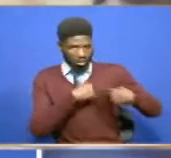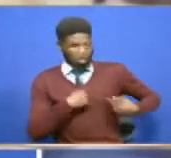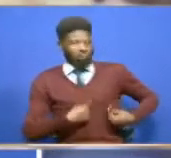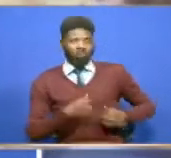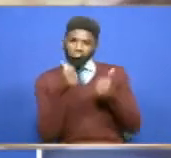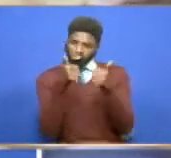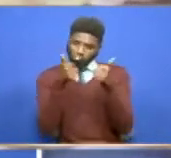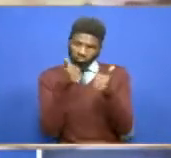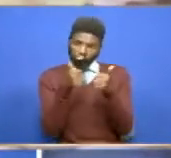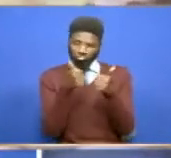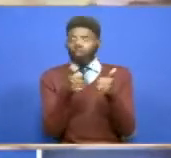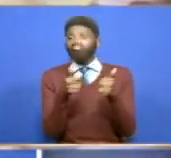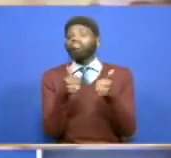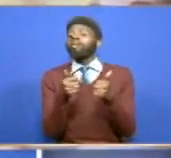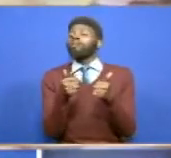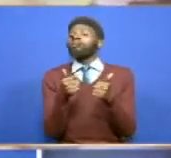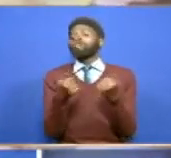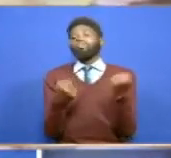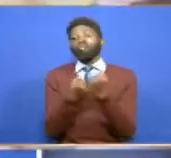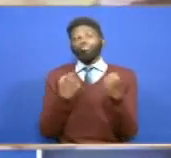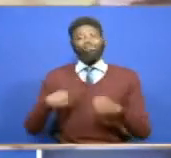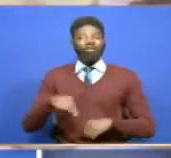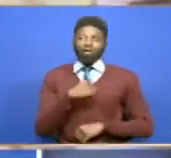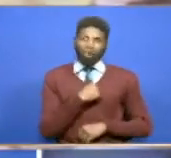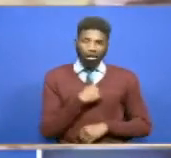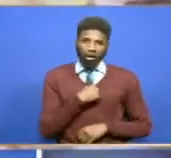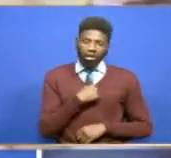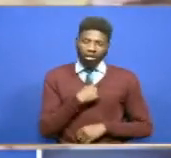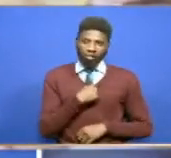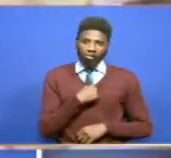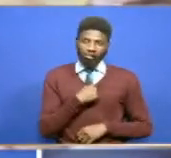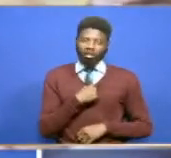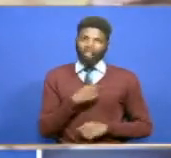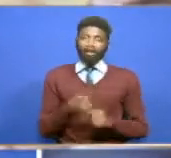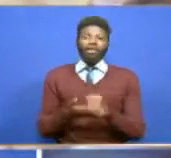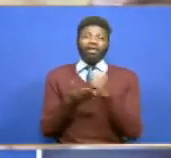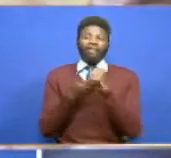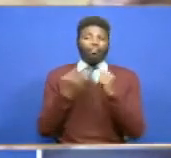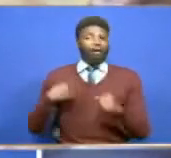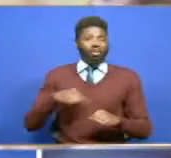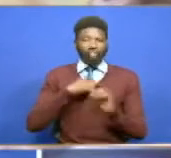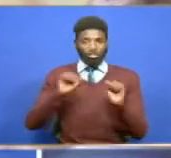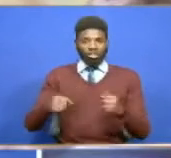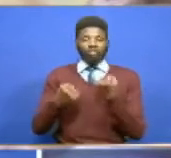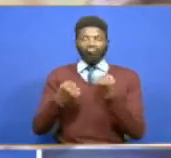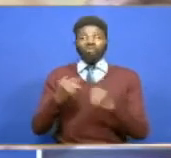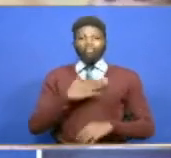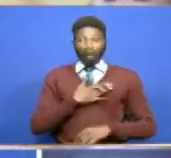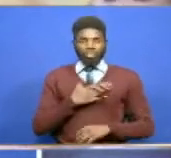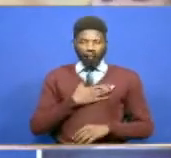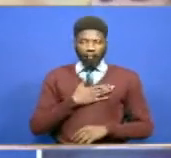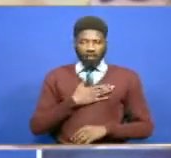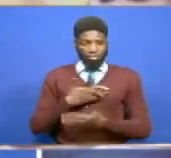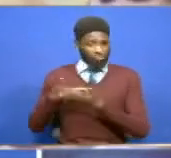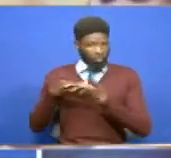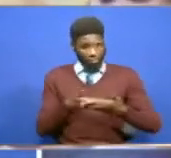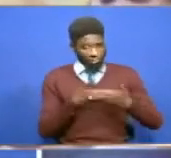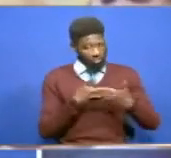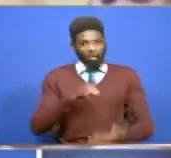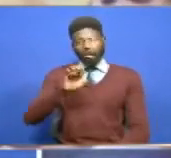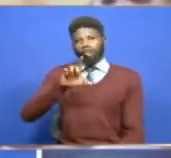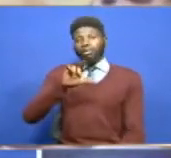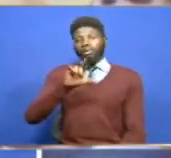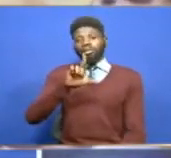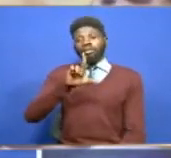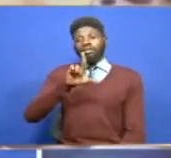goodwill to come in and support us in this great cause to save our baby, Eliana. The